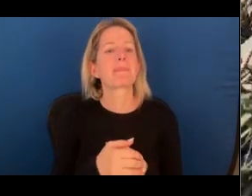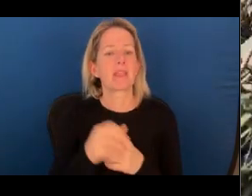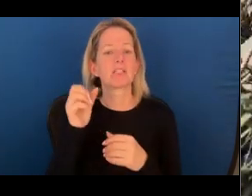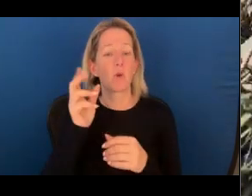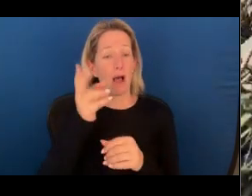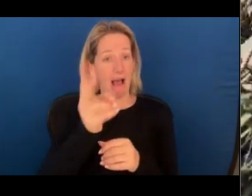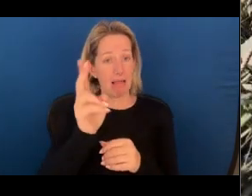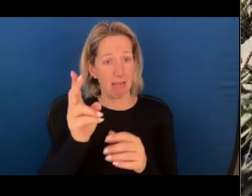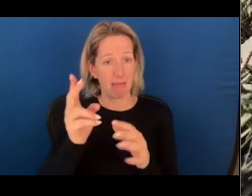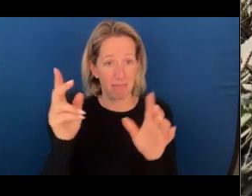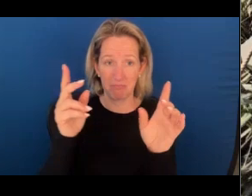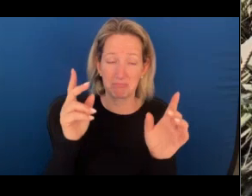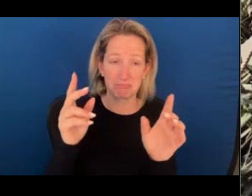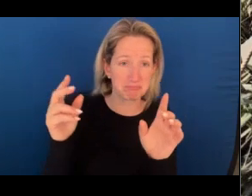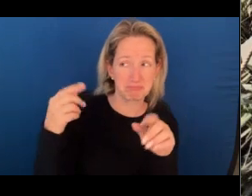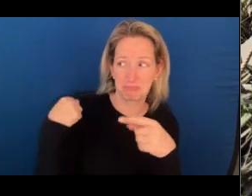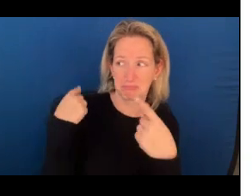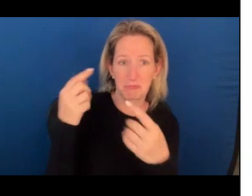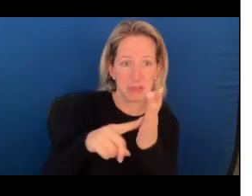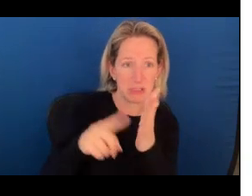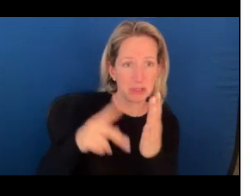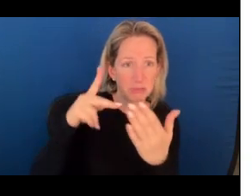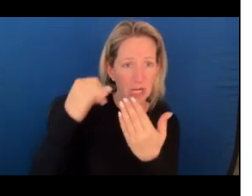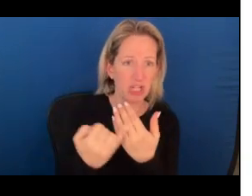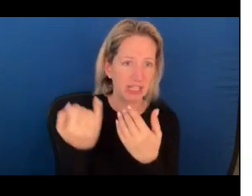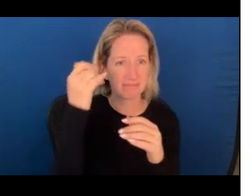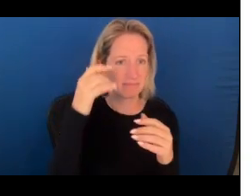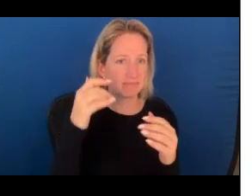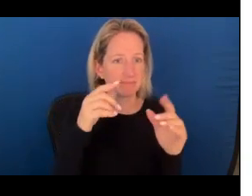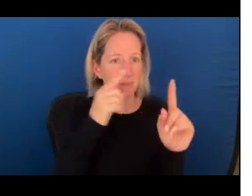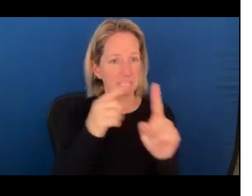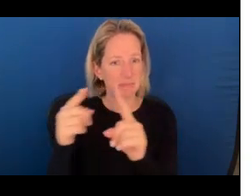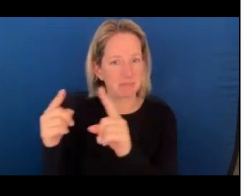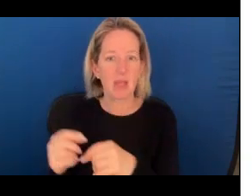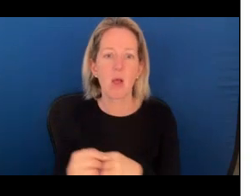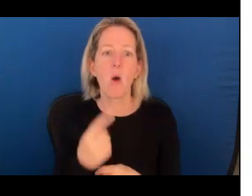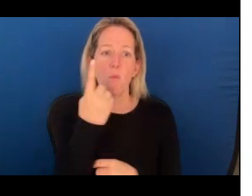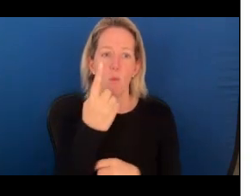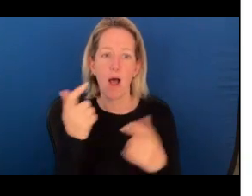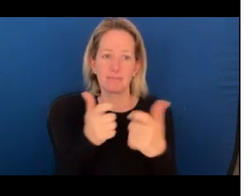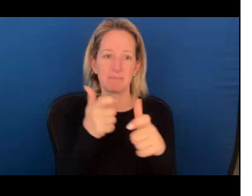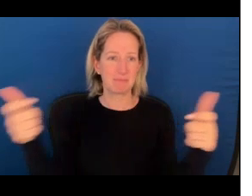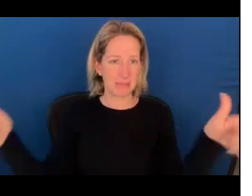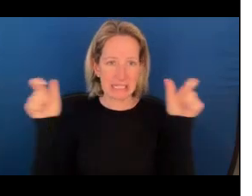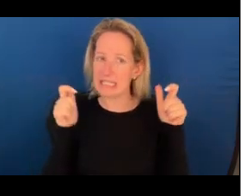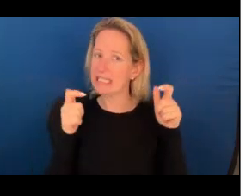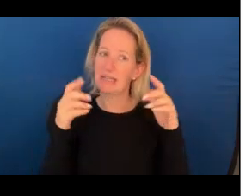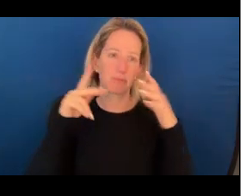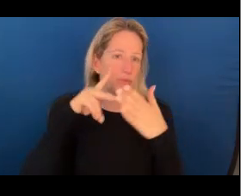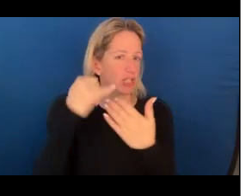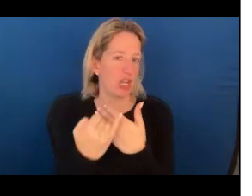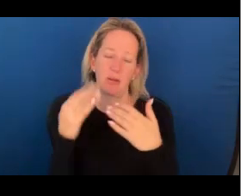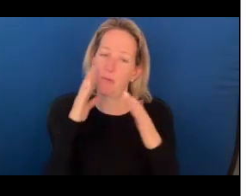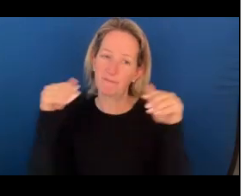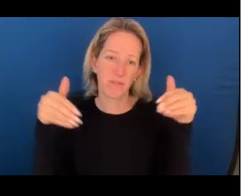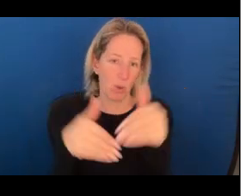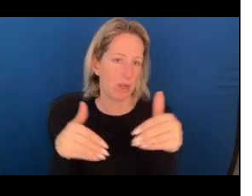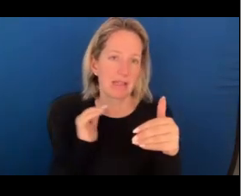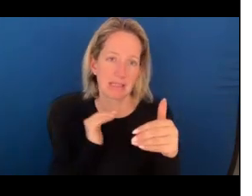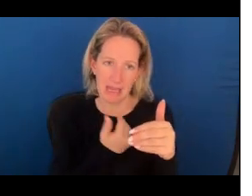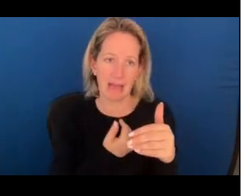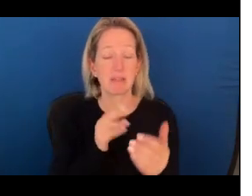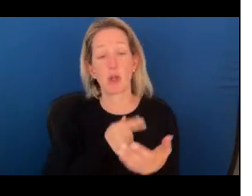progress over the last year. Next. So one of the really big projects that we focus a lot of our efforts on, at least I'm at the